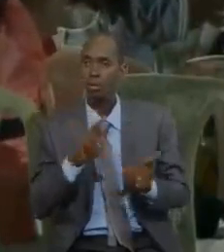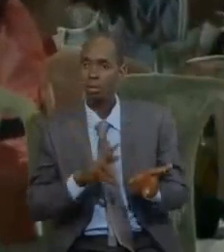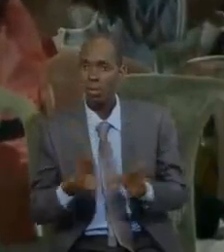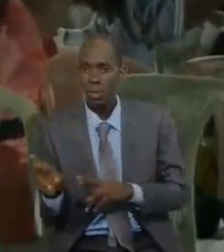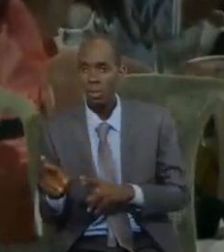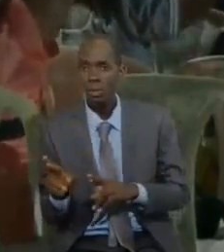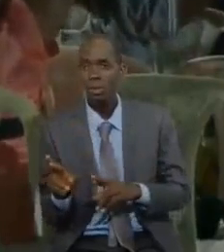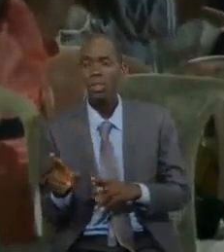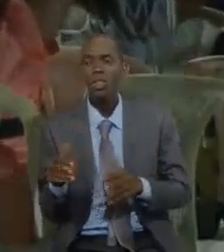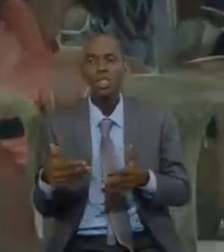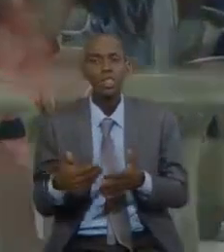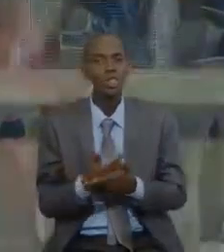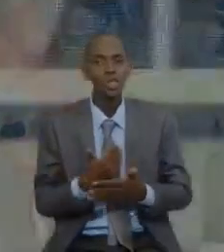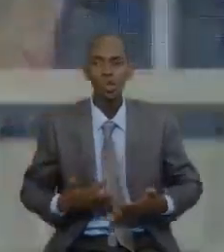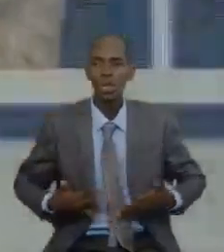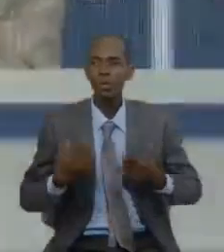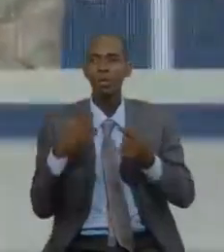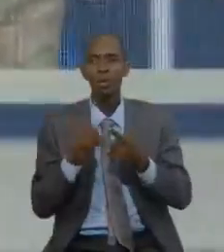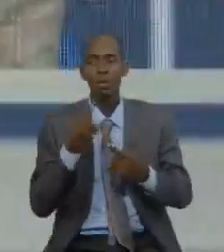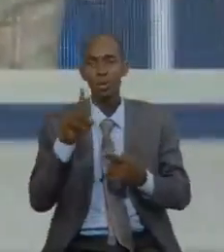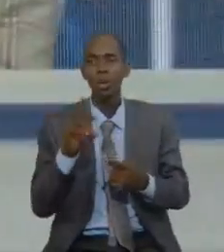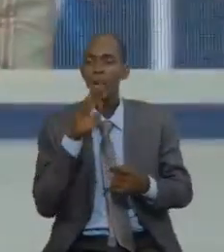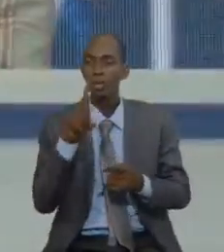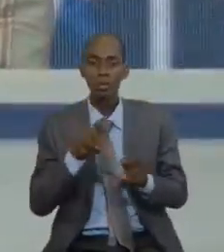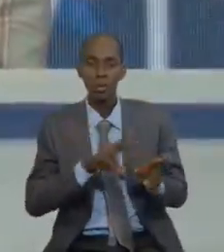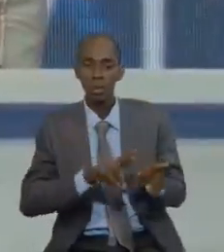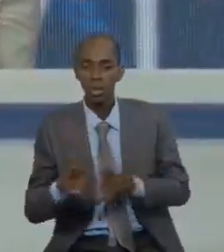New life coming to you. Are you ready?